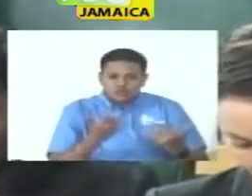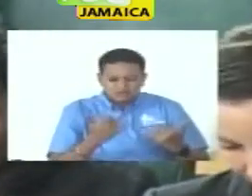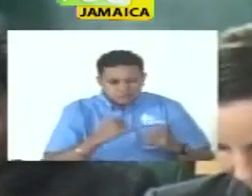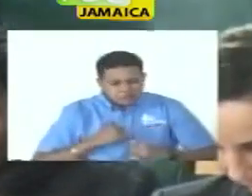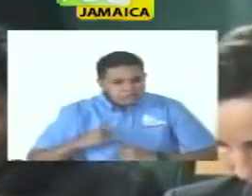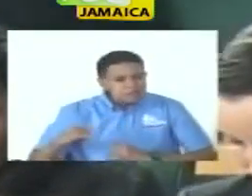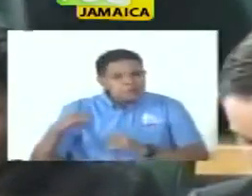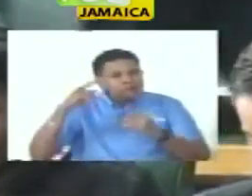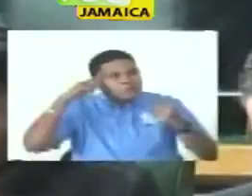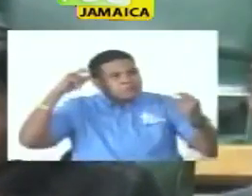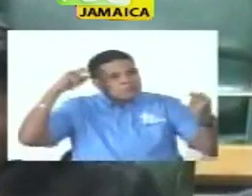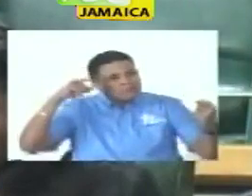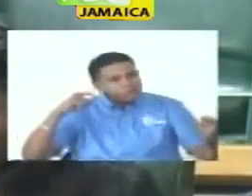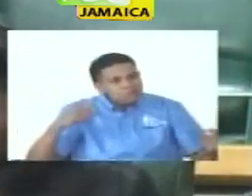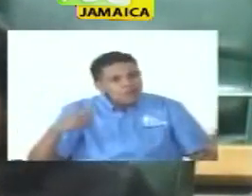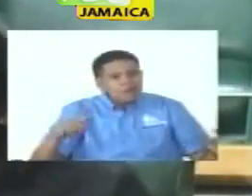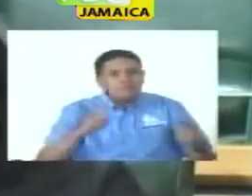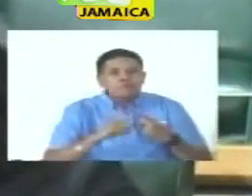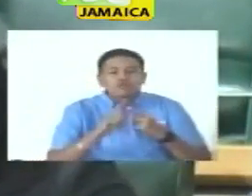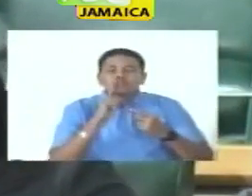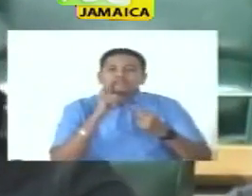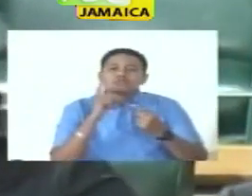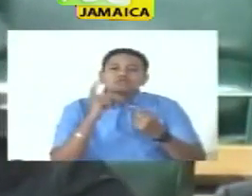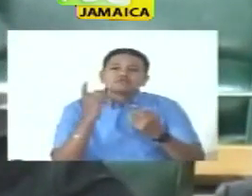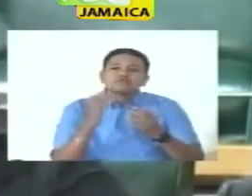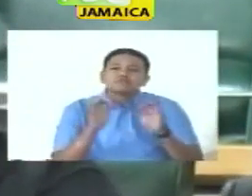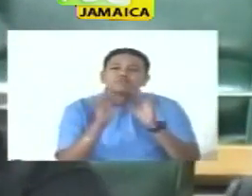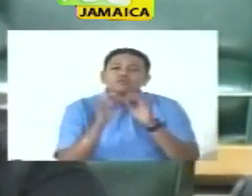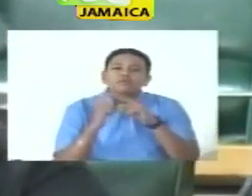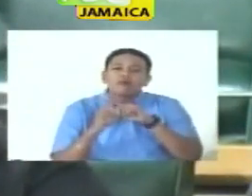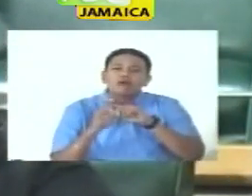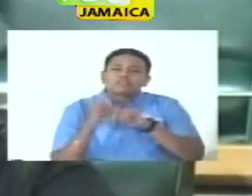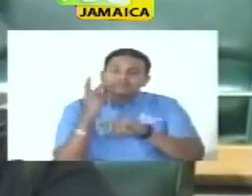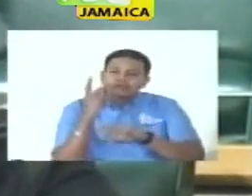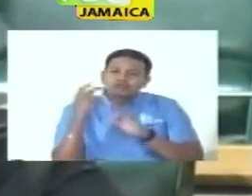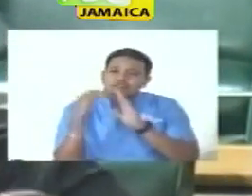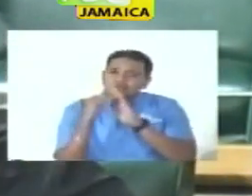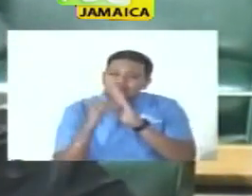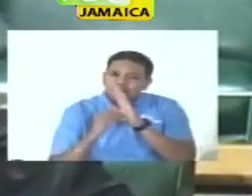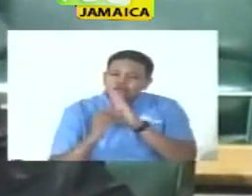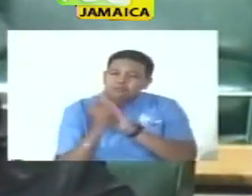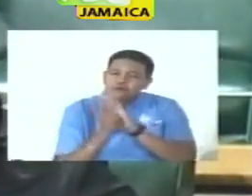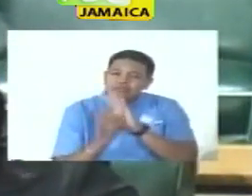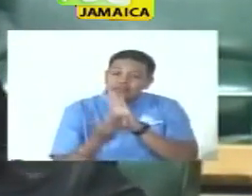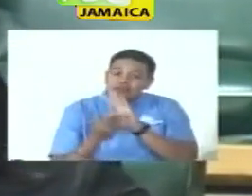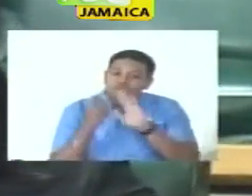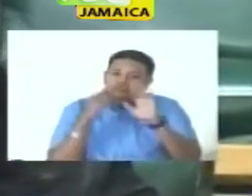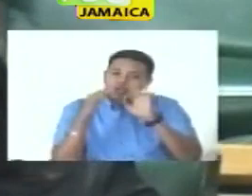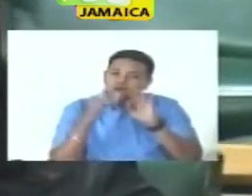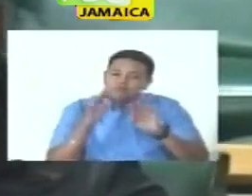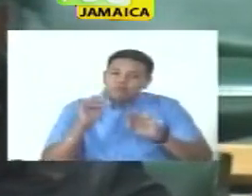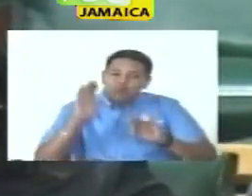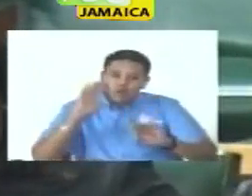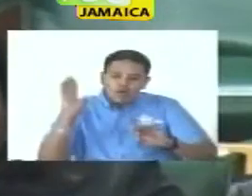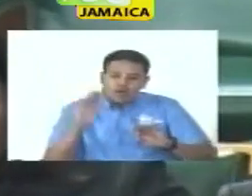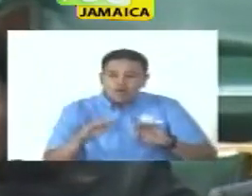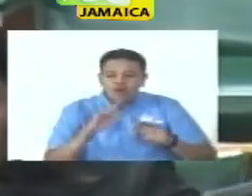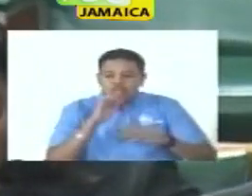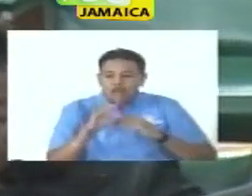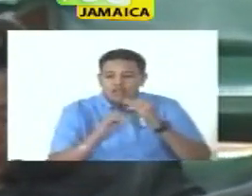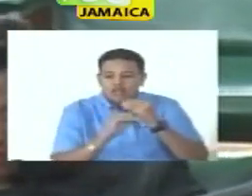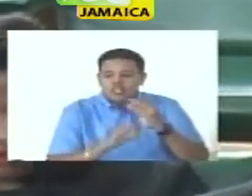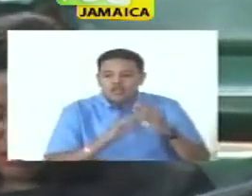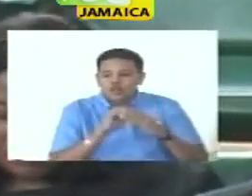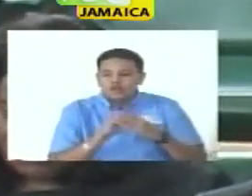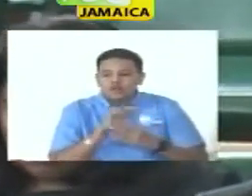and the positive aspects of the bill which have been highlighted by all, including those